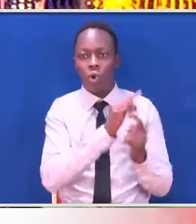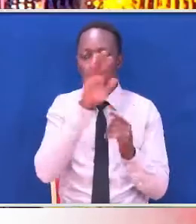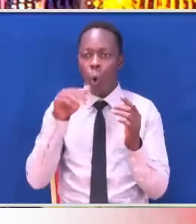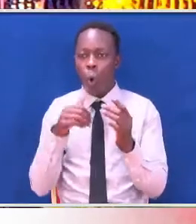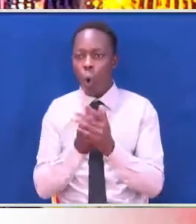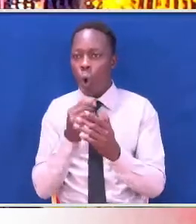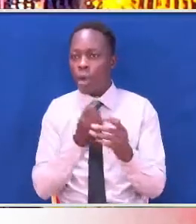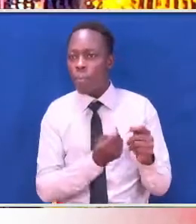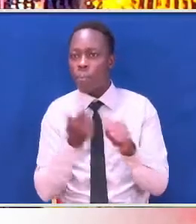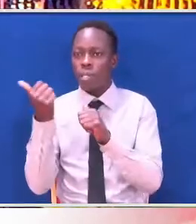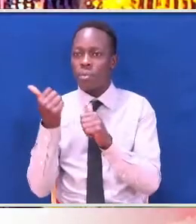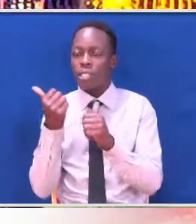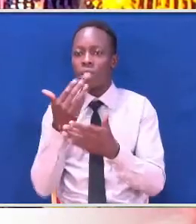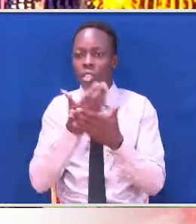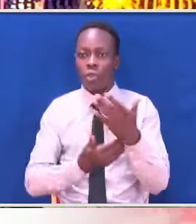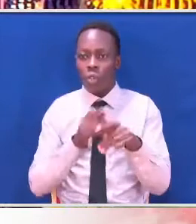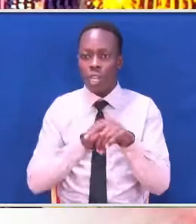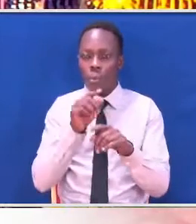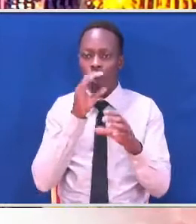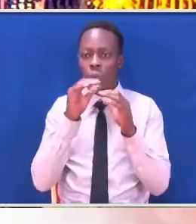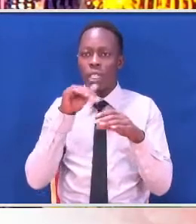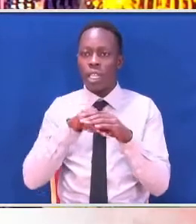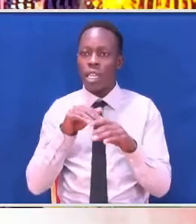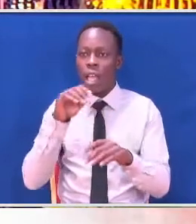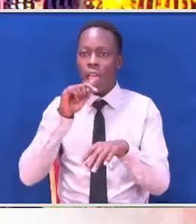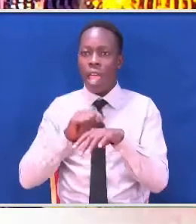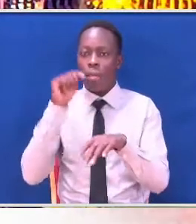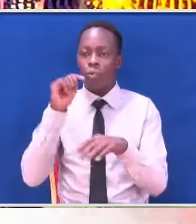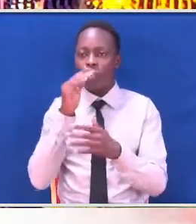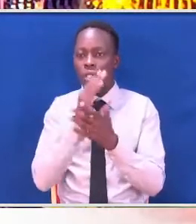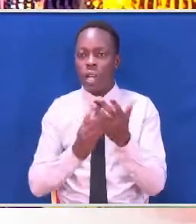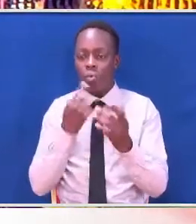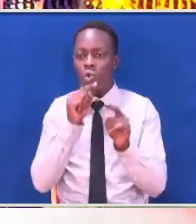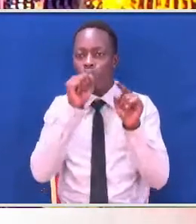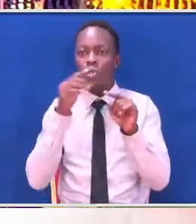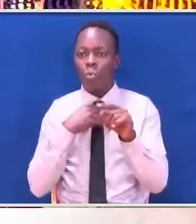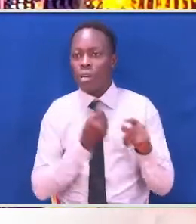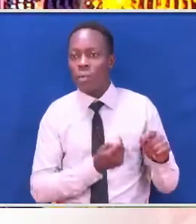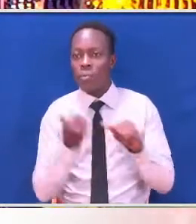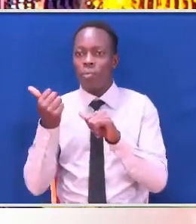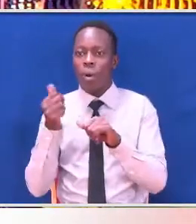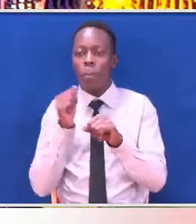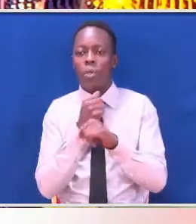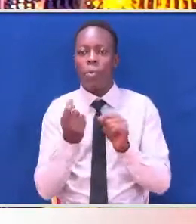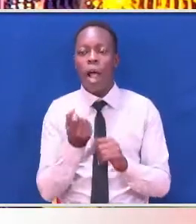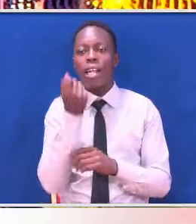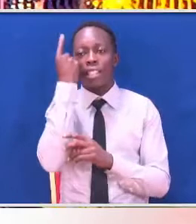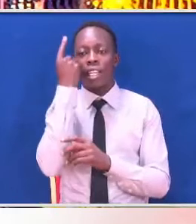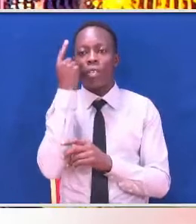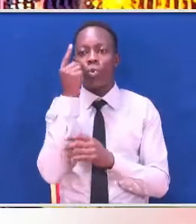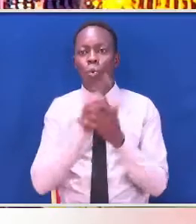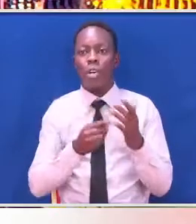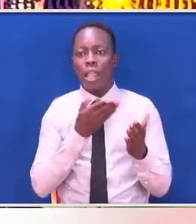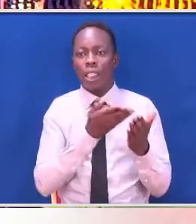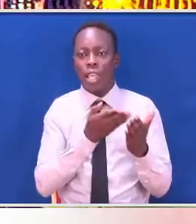threshold. Speaking in Embu, Muturi, some of those threatening to impeach him do not understand standing orders. Section